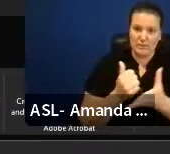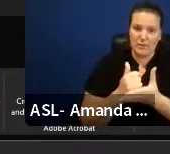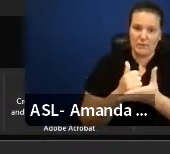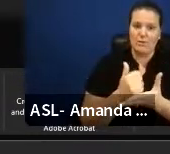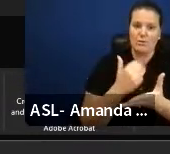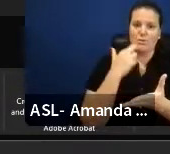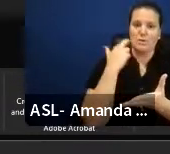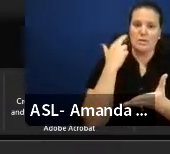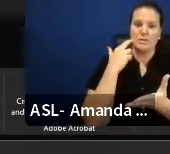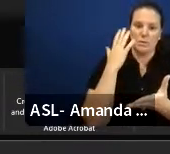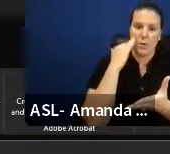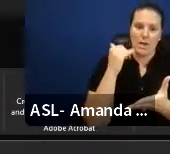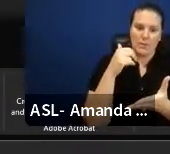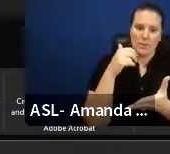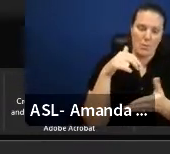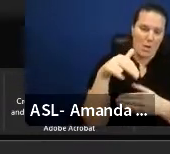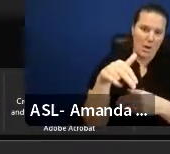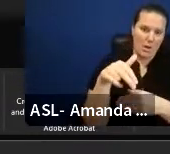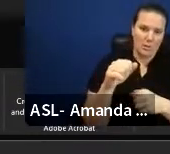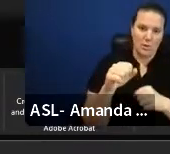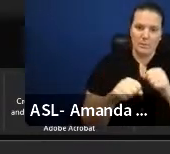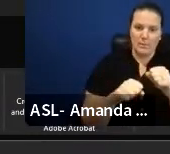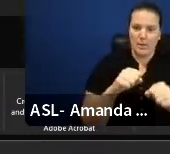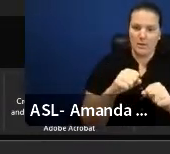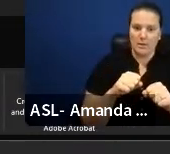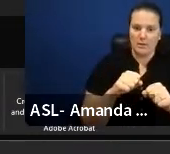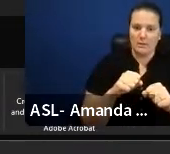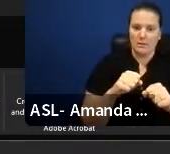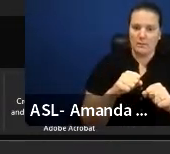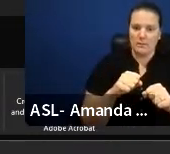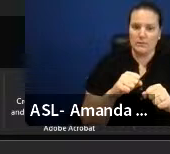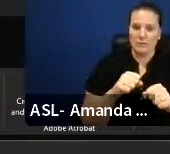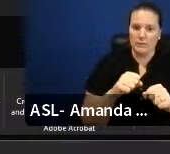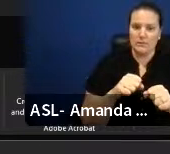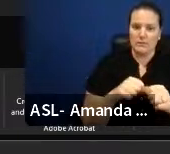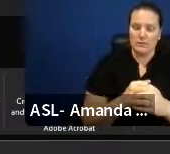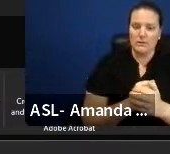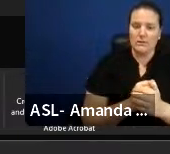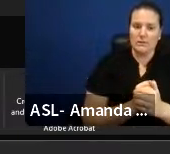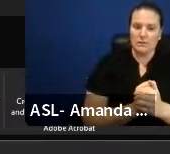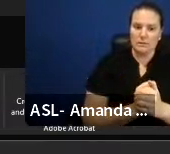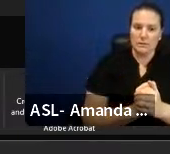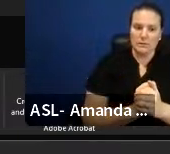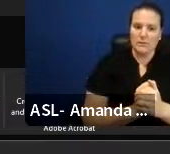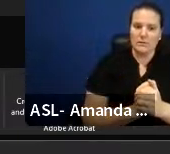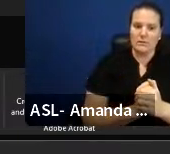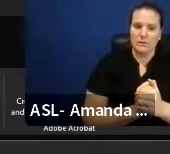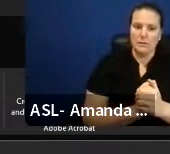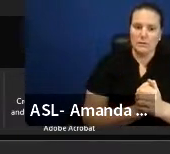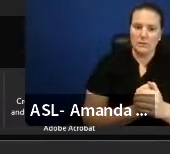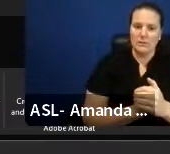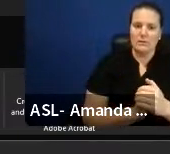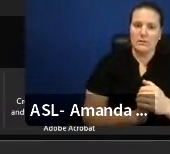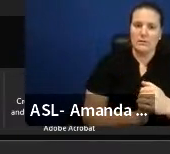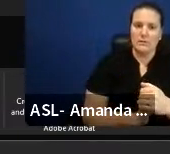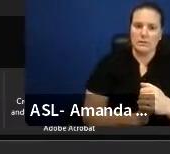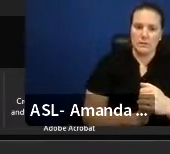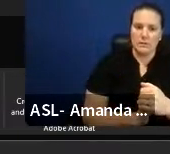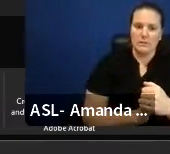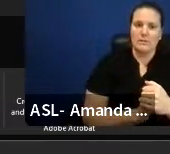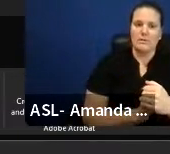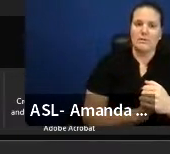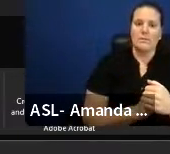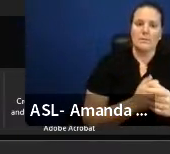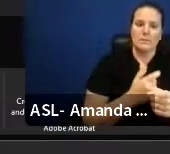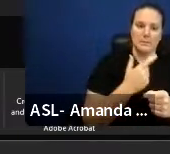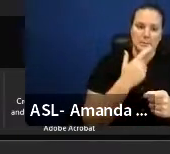walking or biking is because that is free. So I think we just have to, as we're